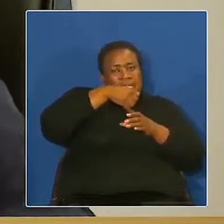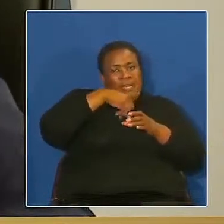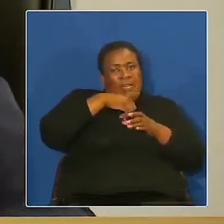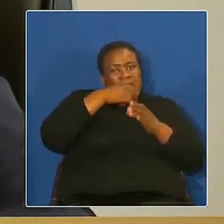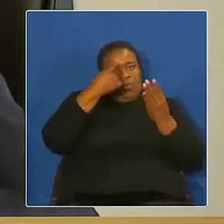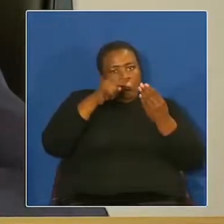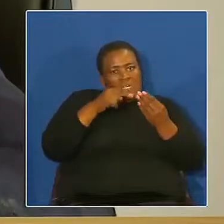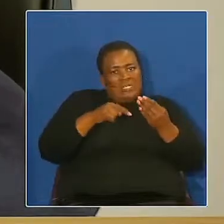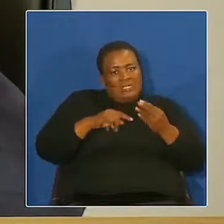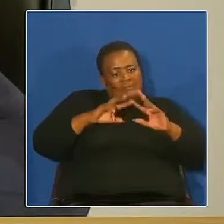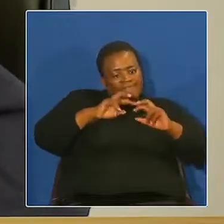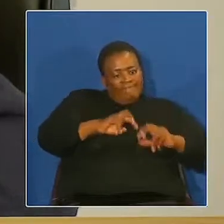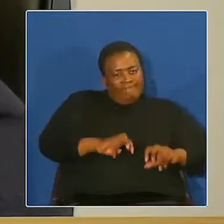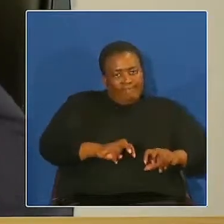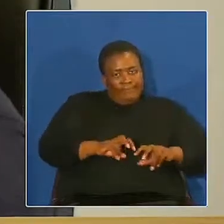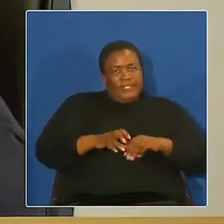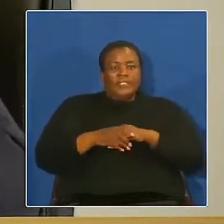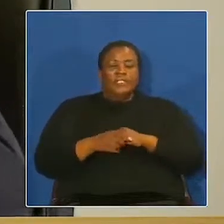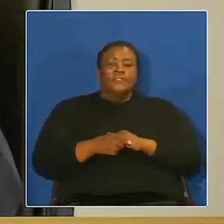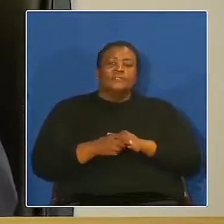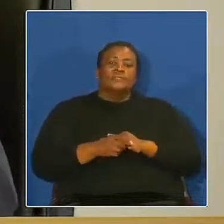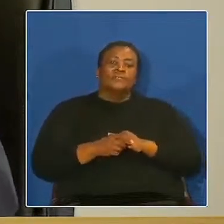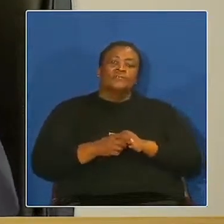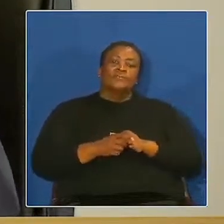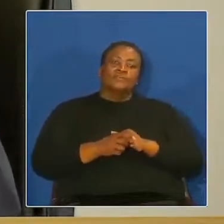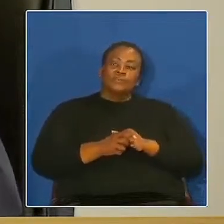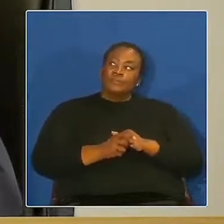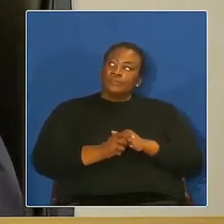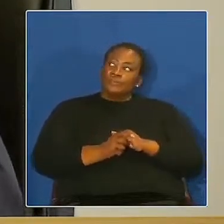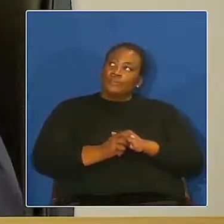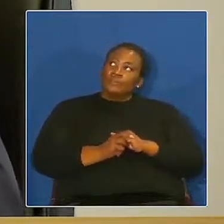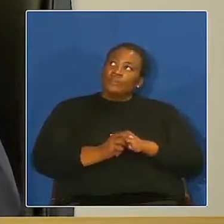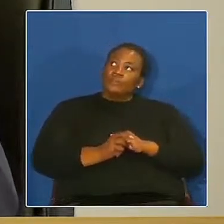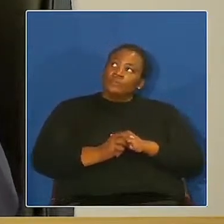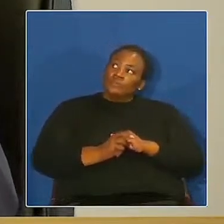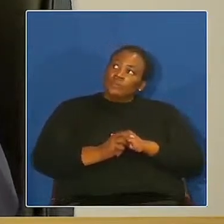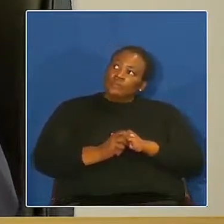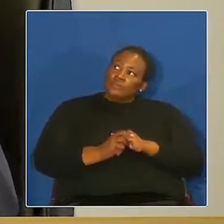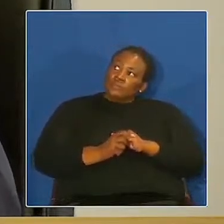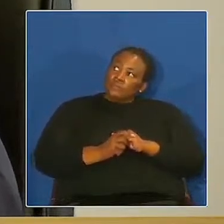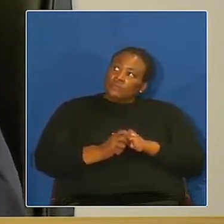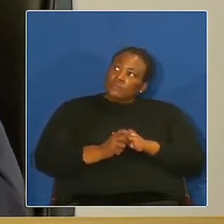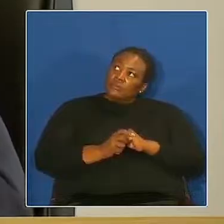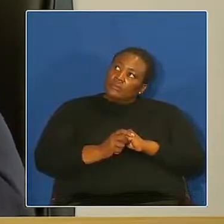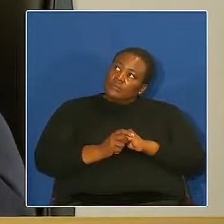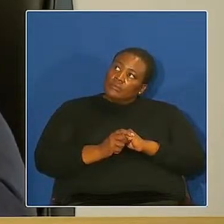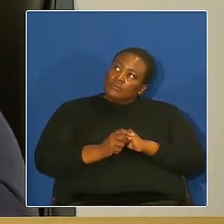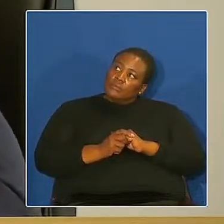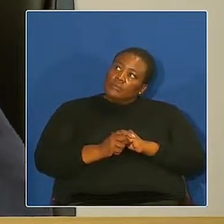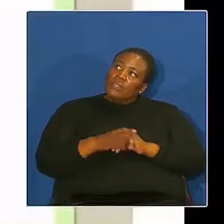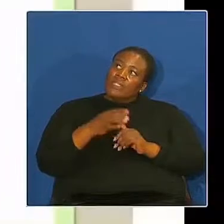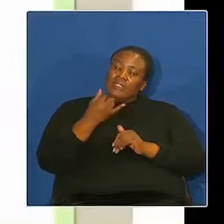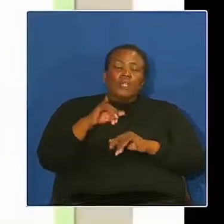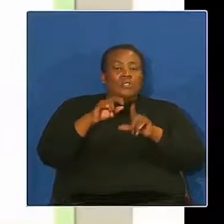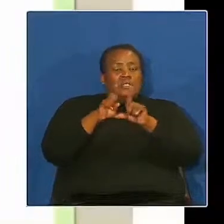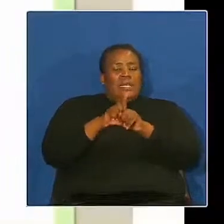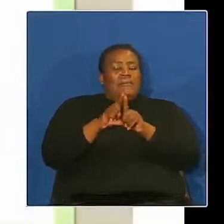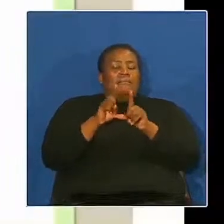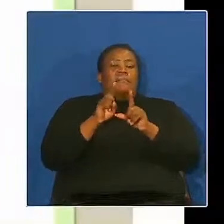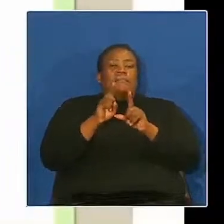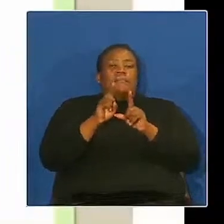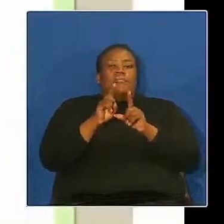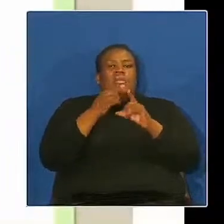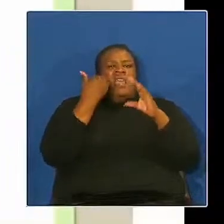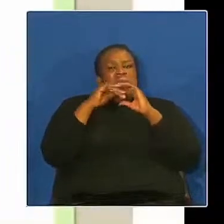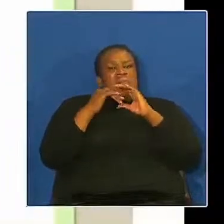investigation. That will take us to still the same email to page